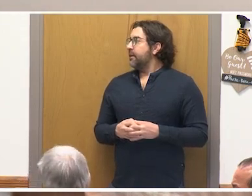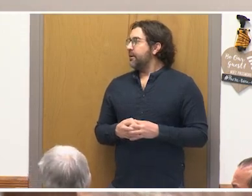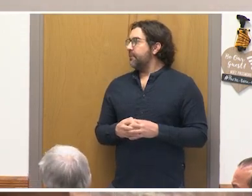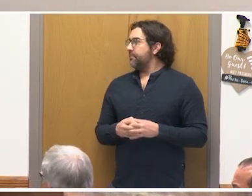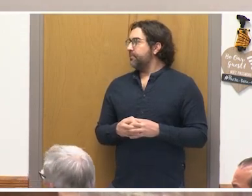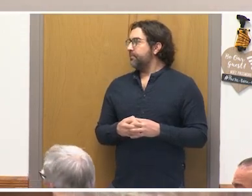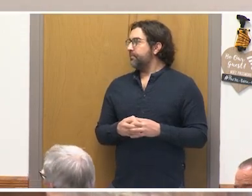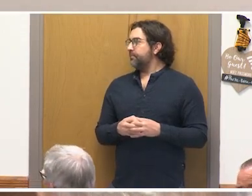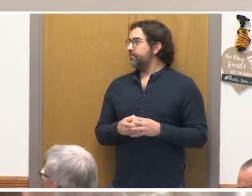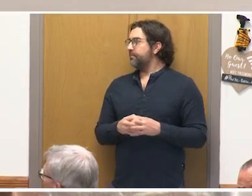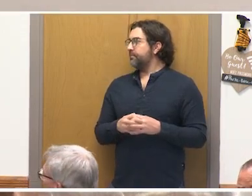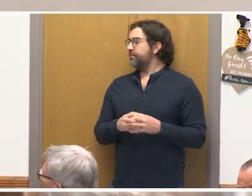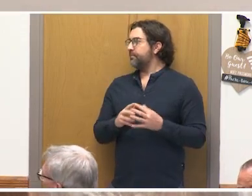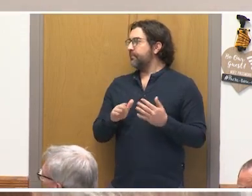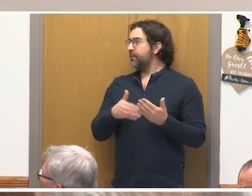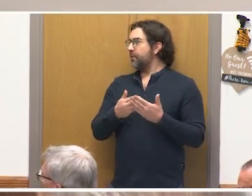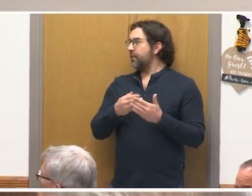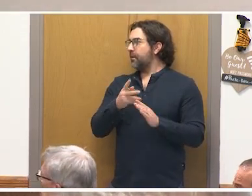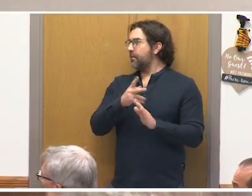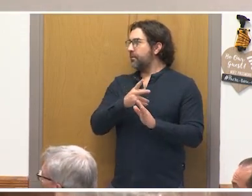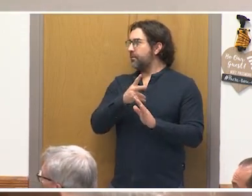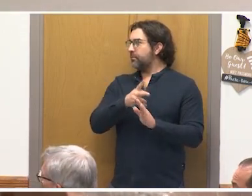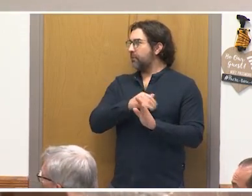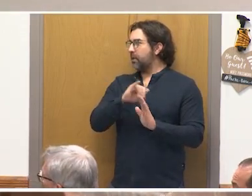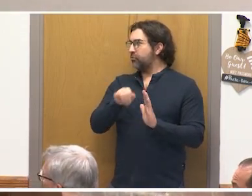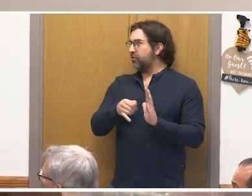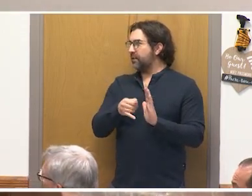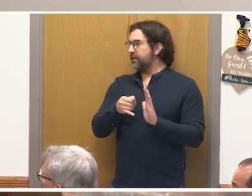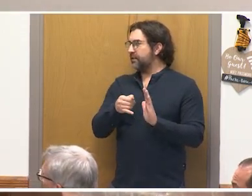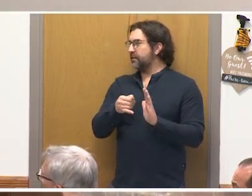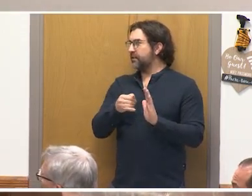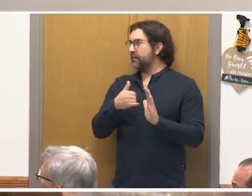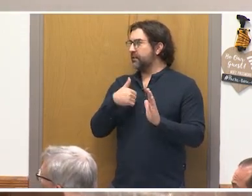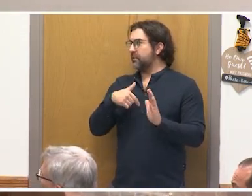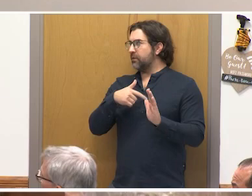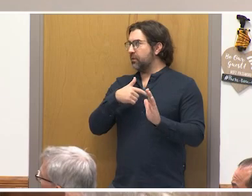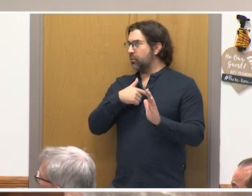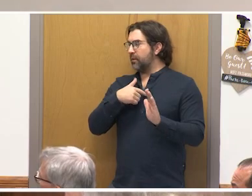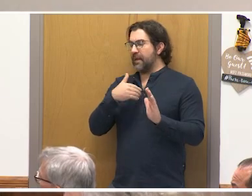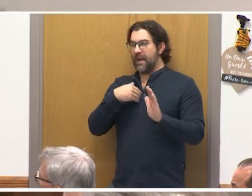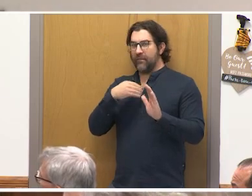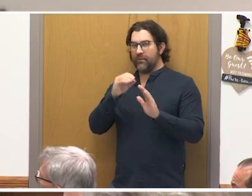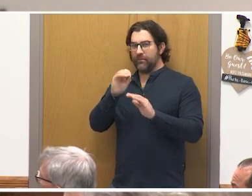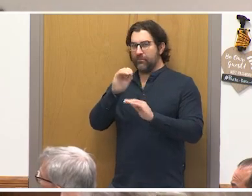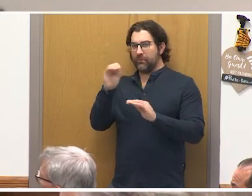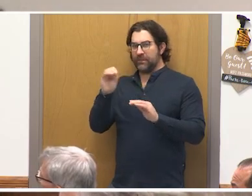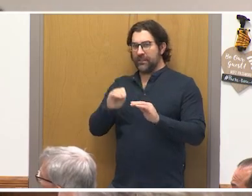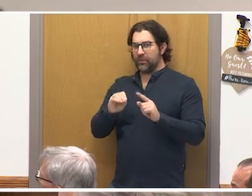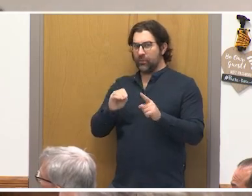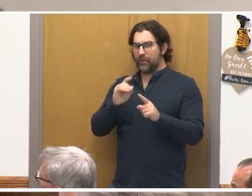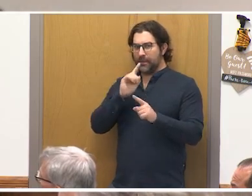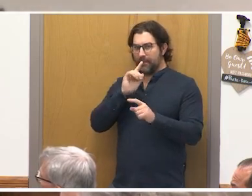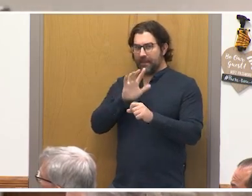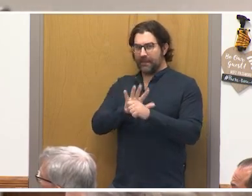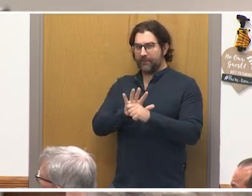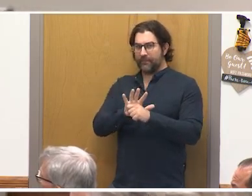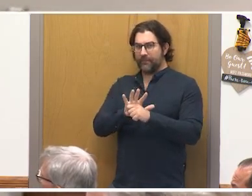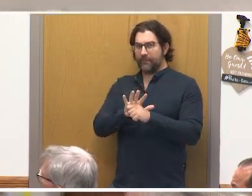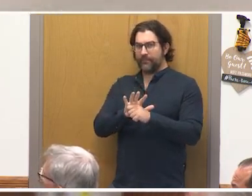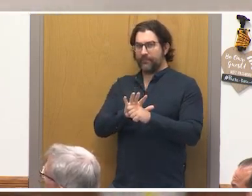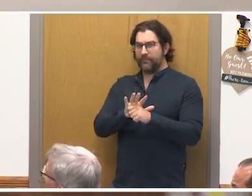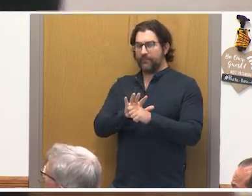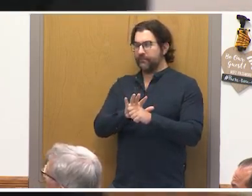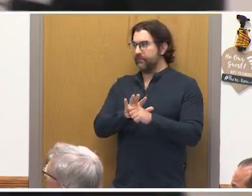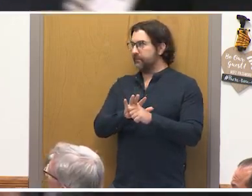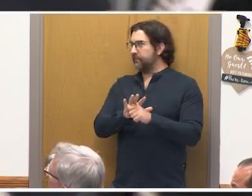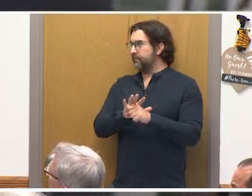So for all of our projects, we do have a DBE percentage that we stick to. I don't know if you want to talk a little bit about it. Sean's been